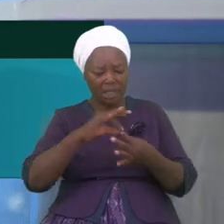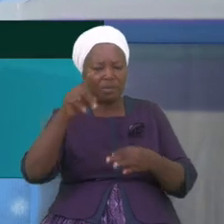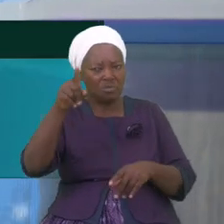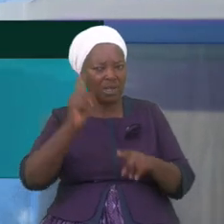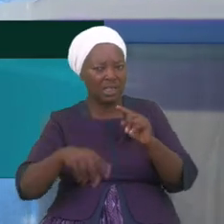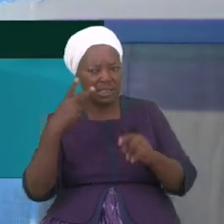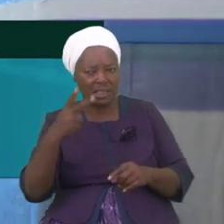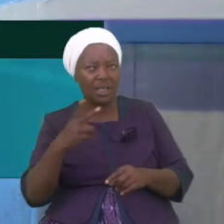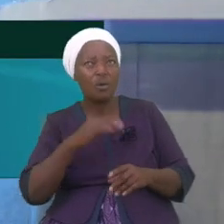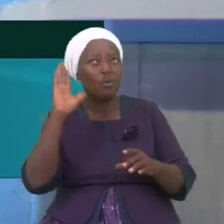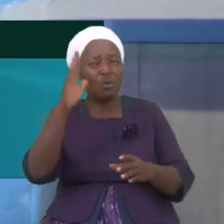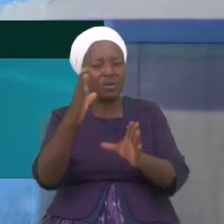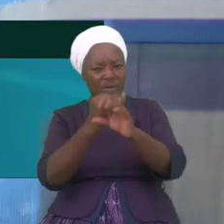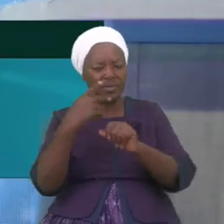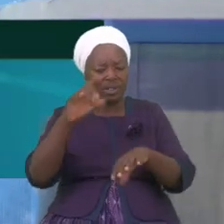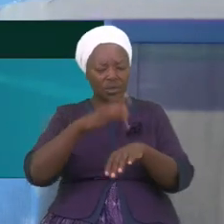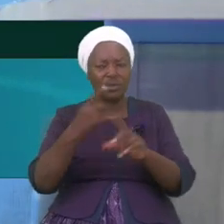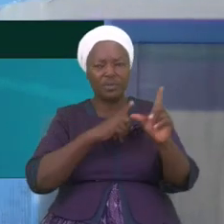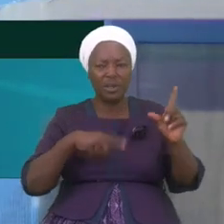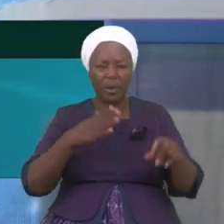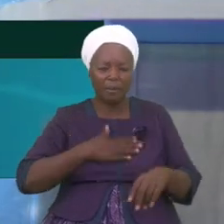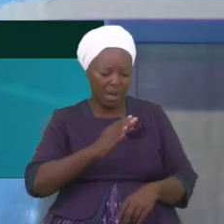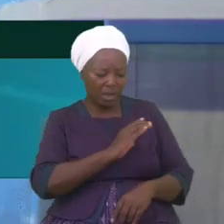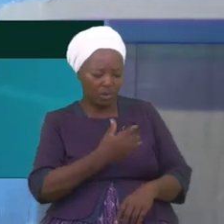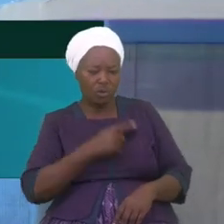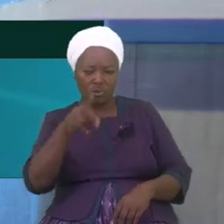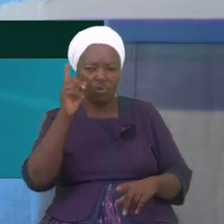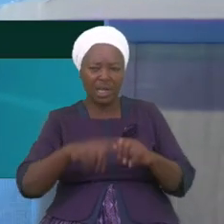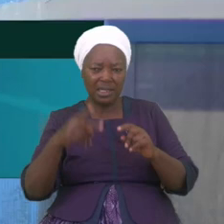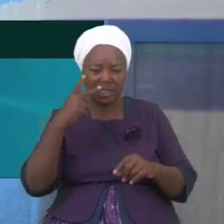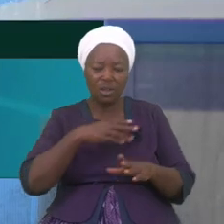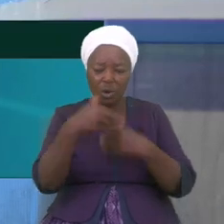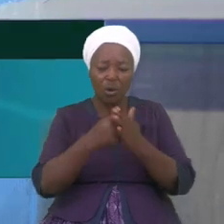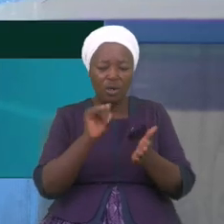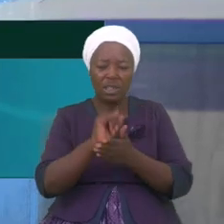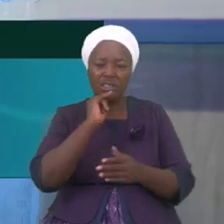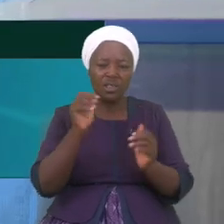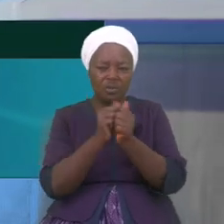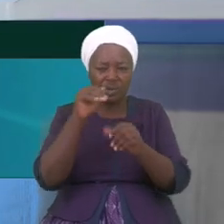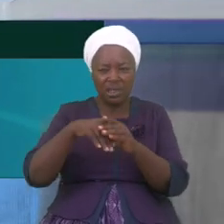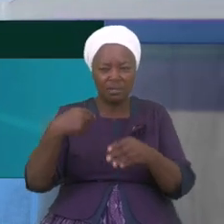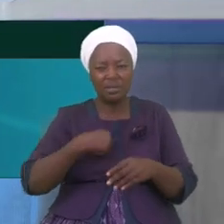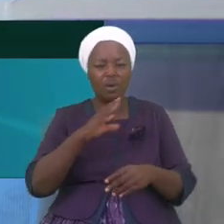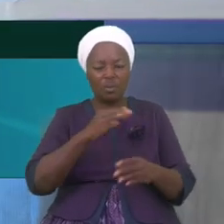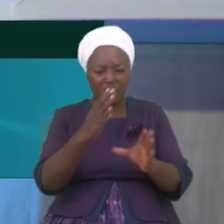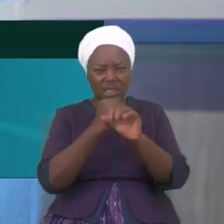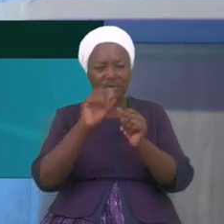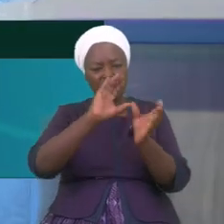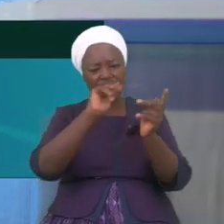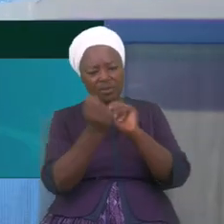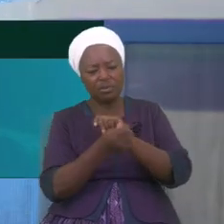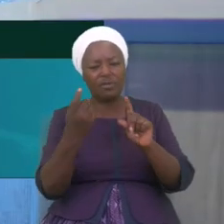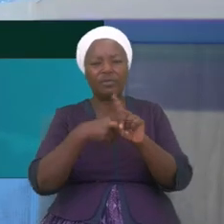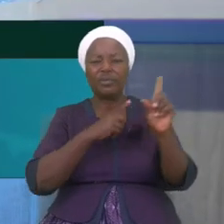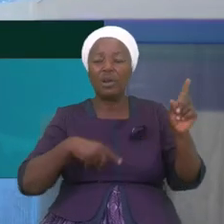touch from the Lord. My soul, you cannot see, all that is within me, you receive transformation from the Lord. My